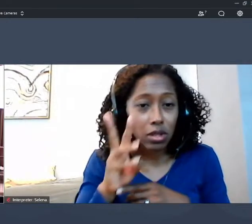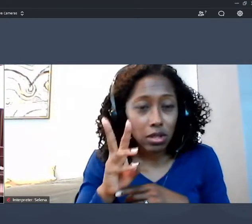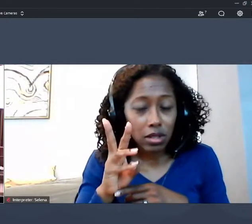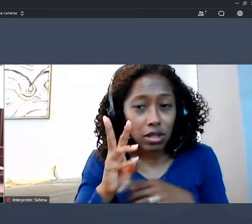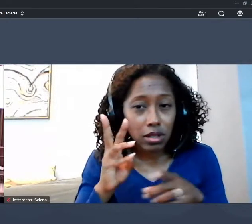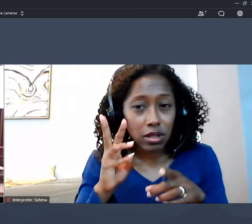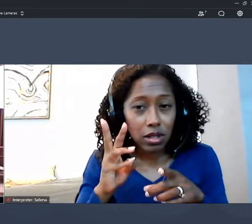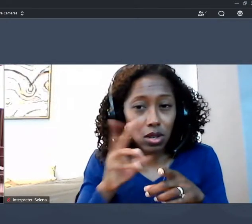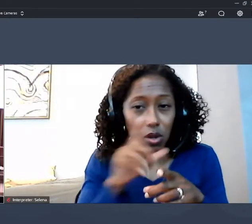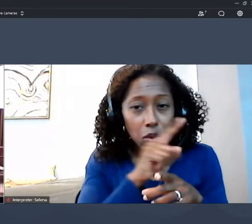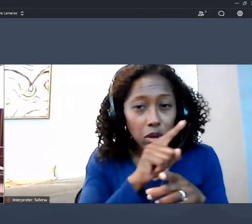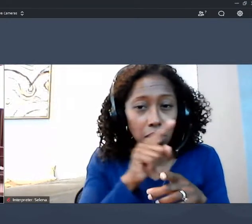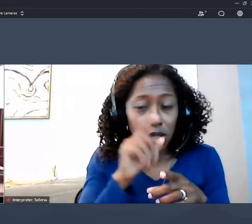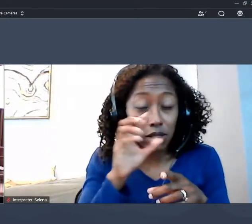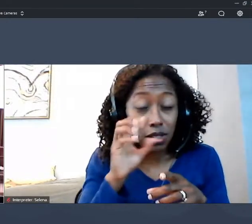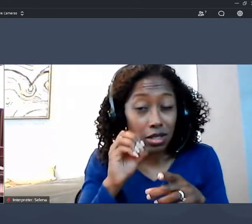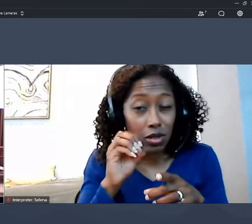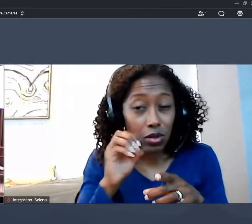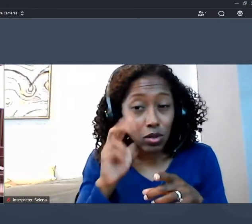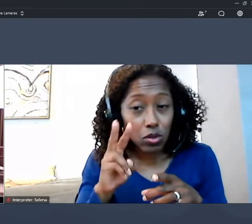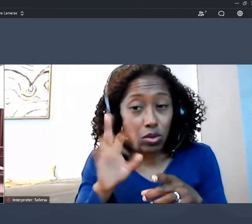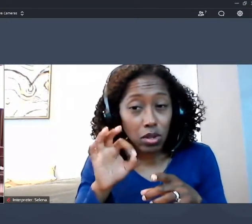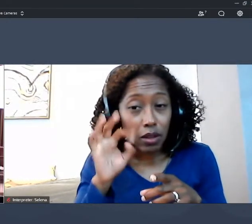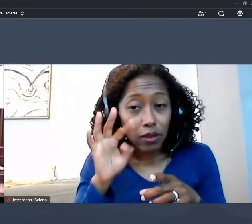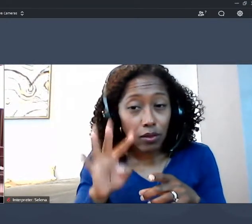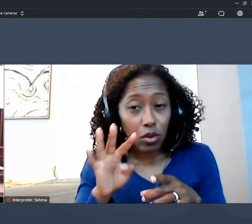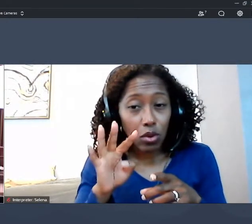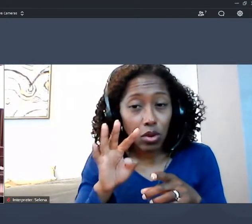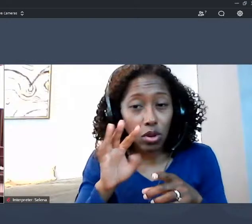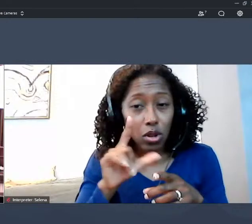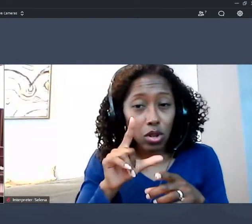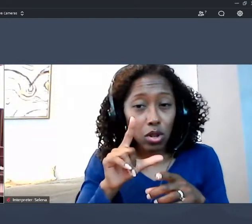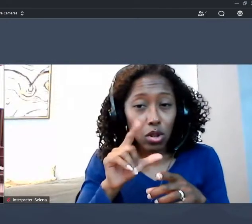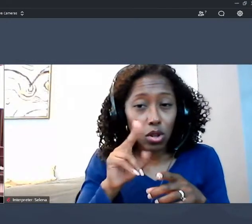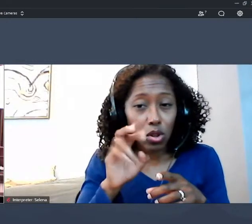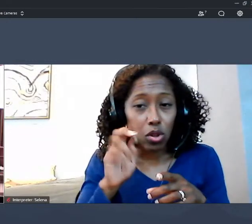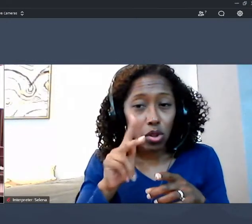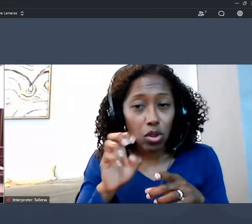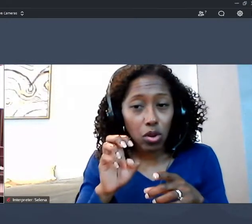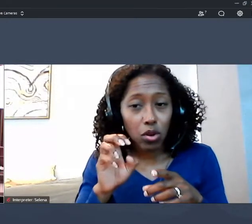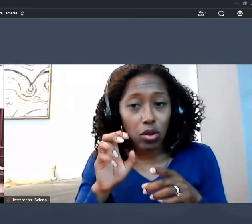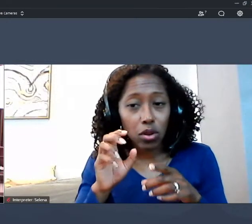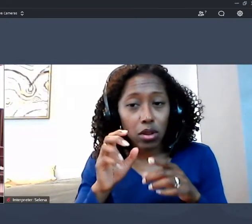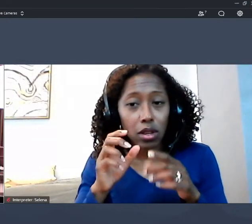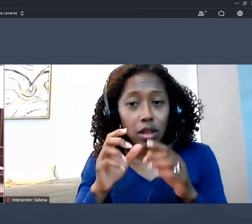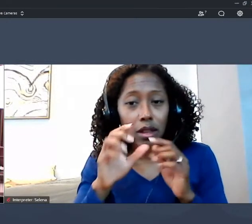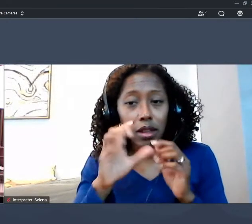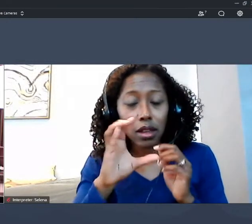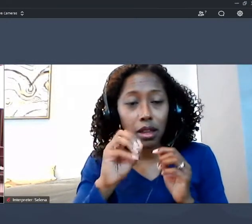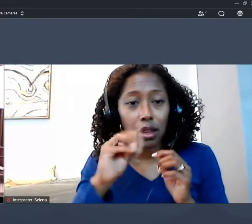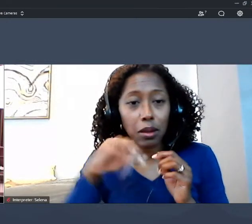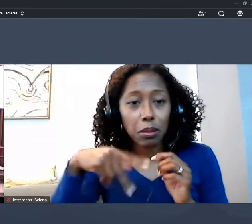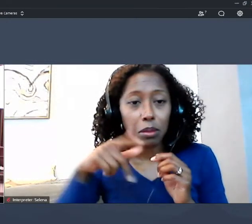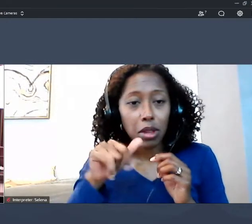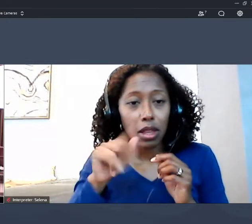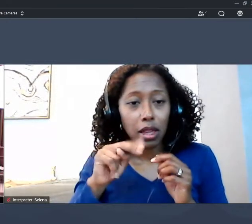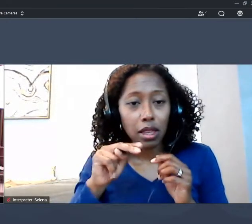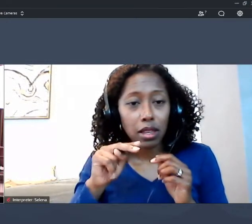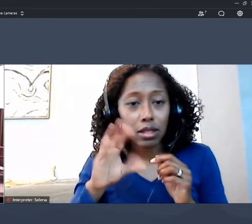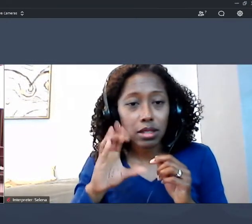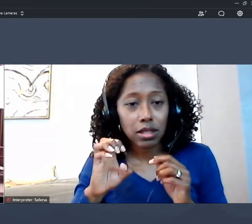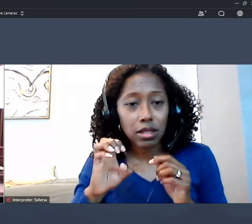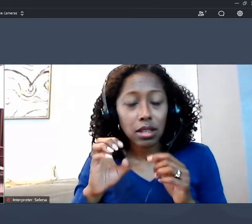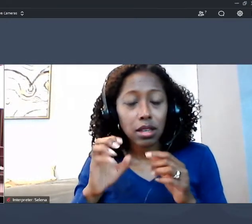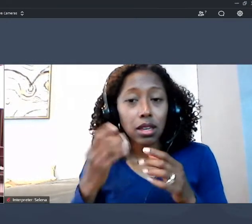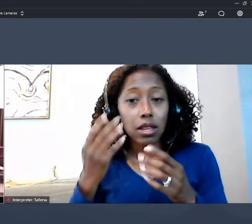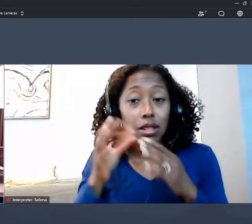number 12194, NERC Professional Engineering Compliance Consultant to Guidehouse, Inc. in the